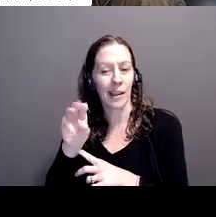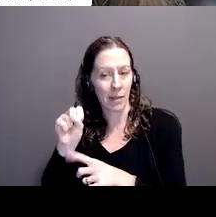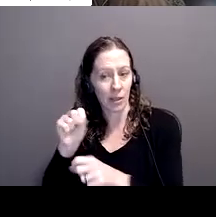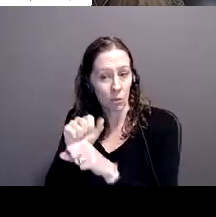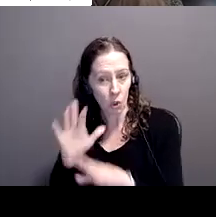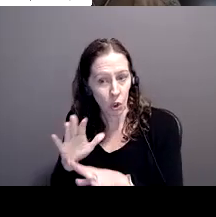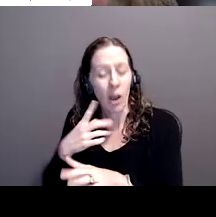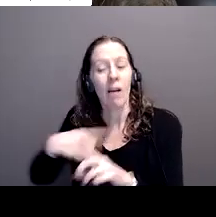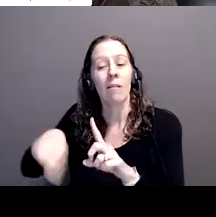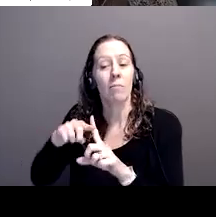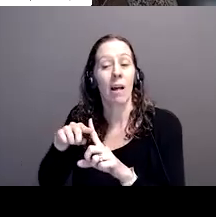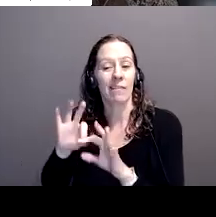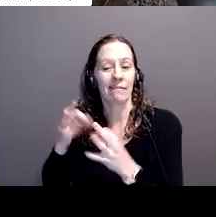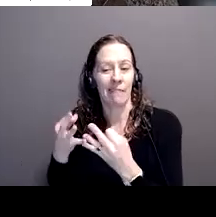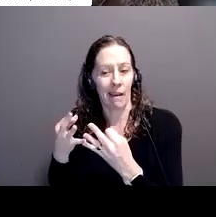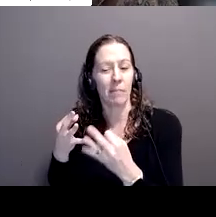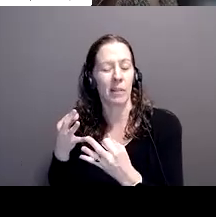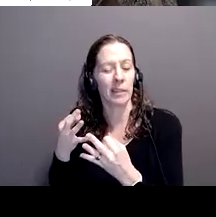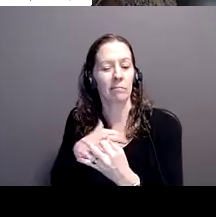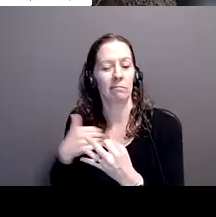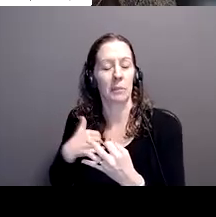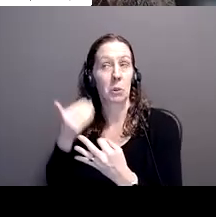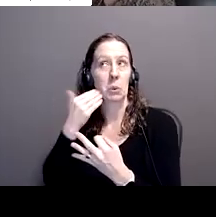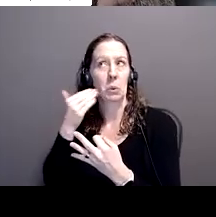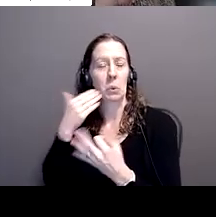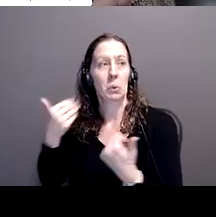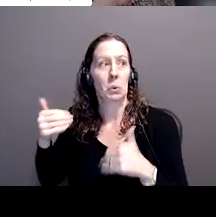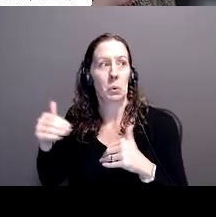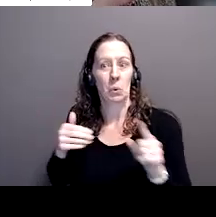as I said, noted his controlling behavior towards her.